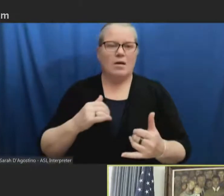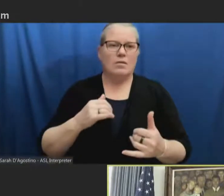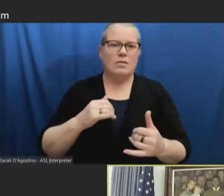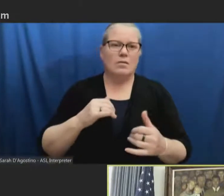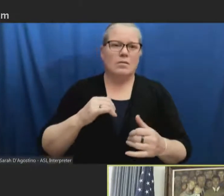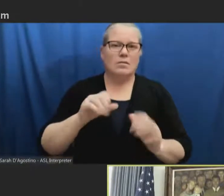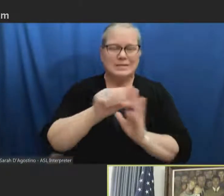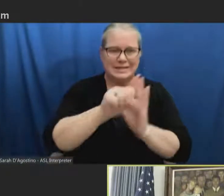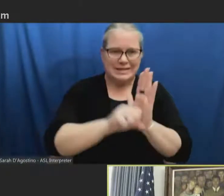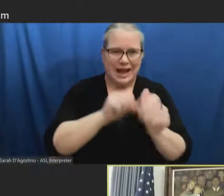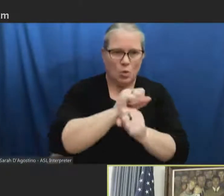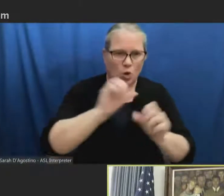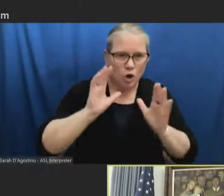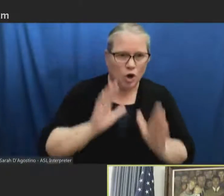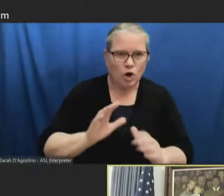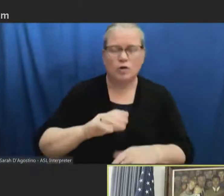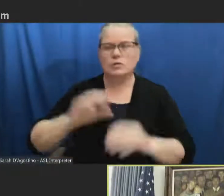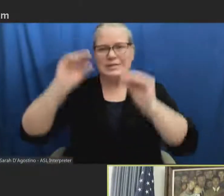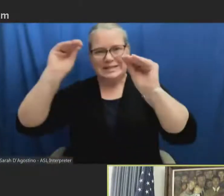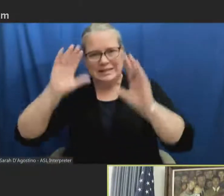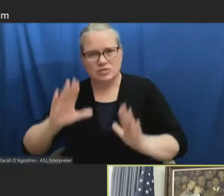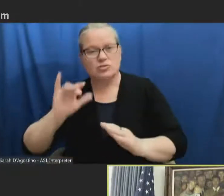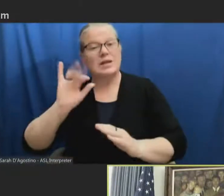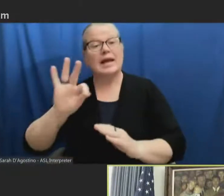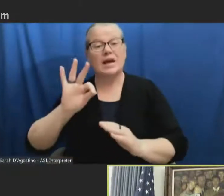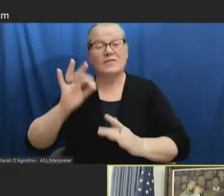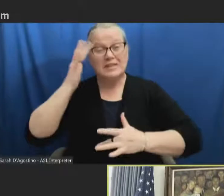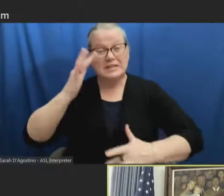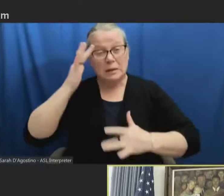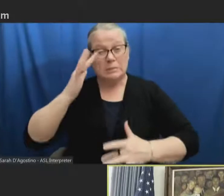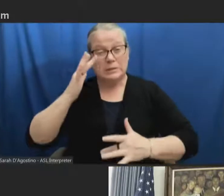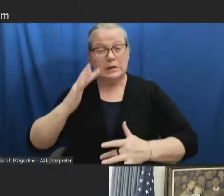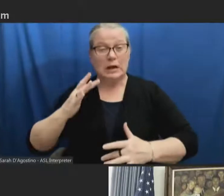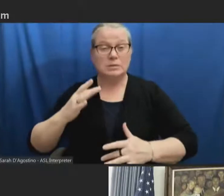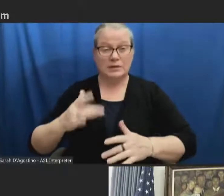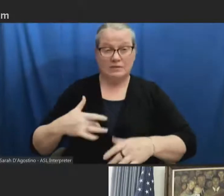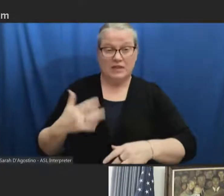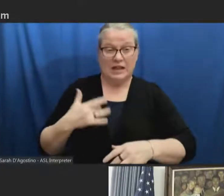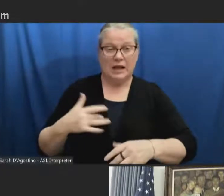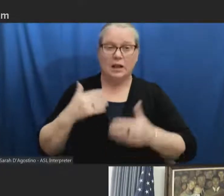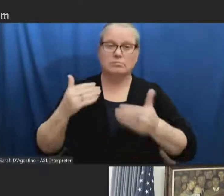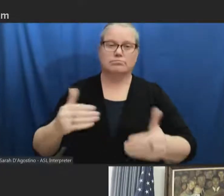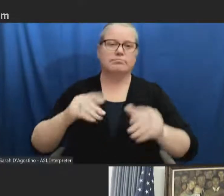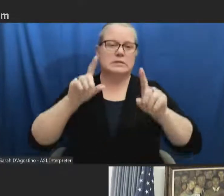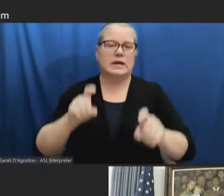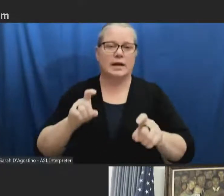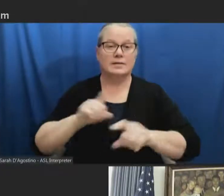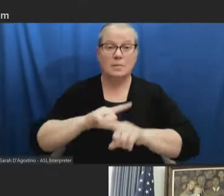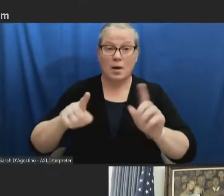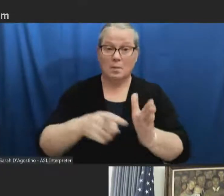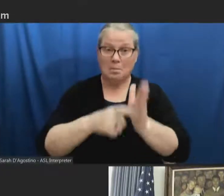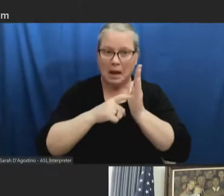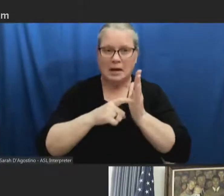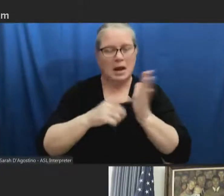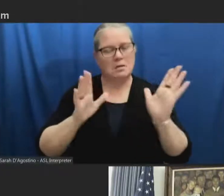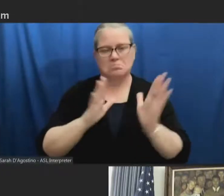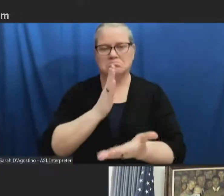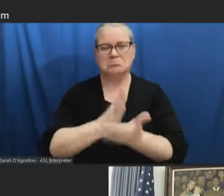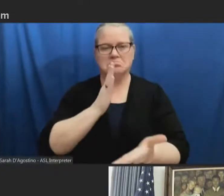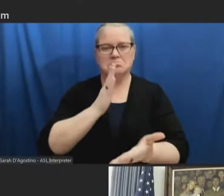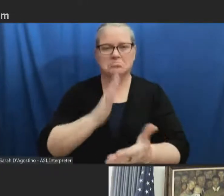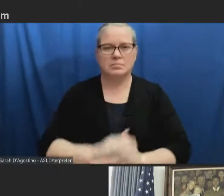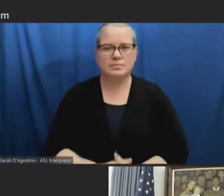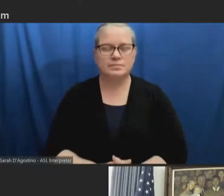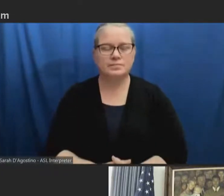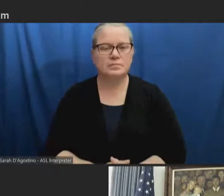feeling symptomatic, get a test, but no more mandate. And as far as testing numbers and state